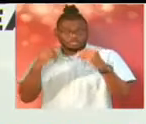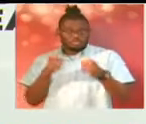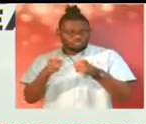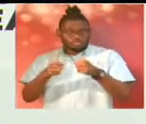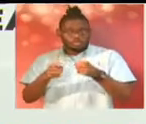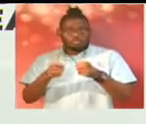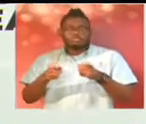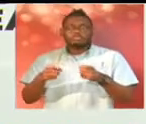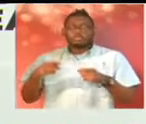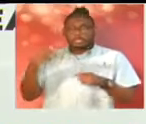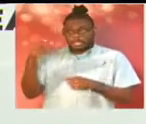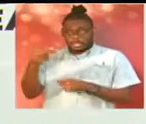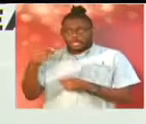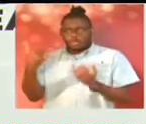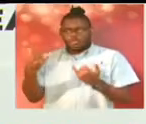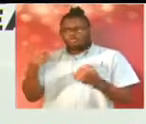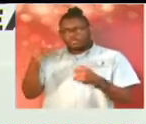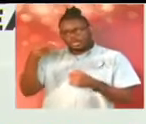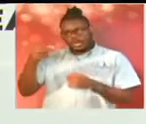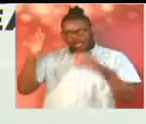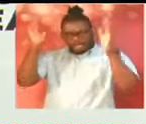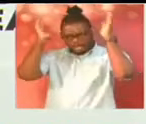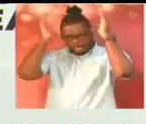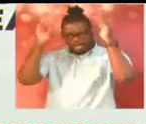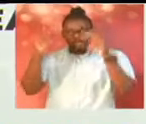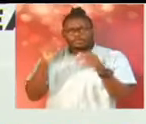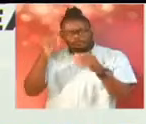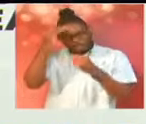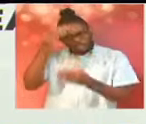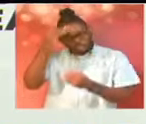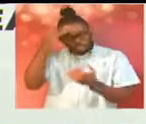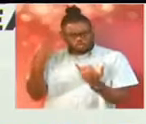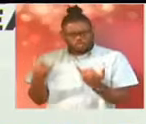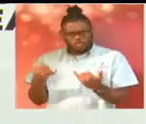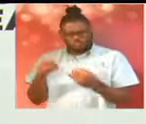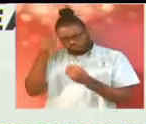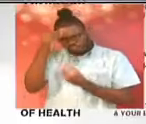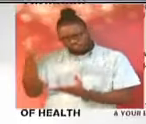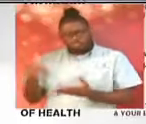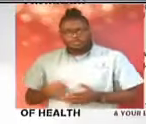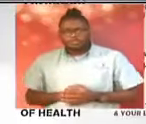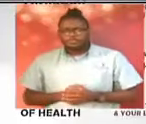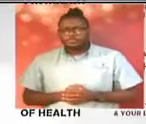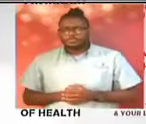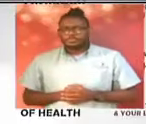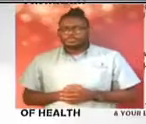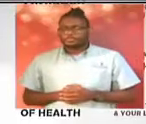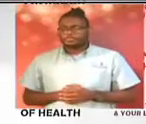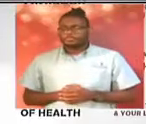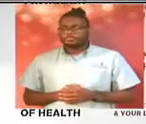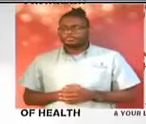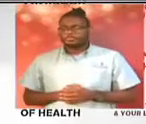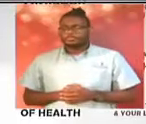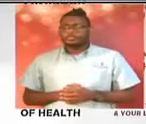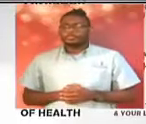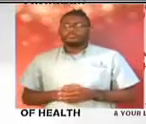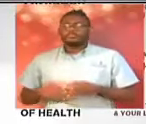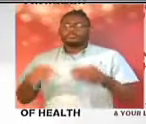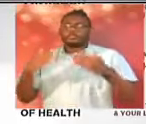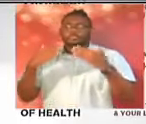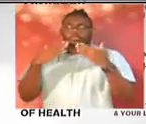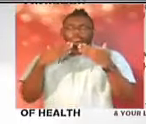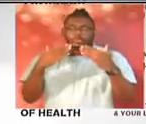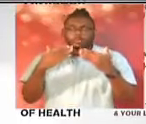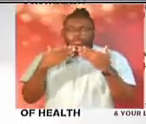to present the latest clinical and epidemiological updates. Dr. Hines. Thank you, Mr. Alexander.